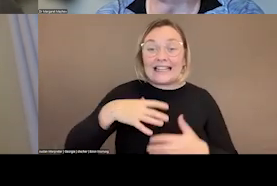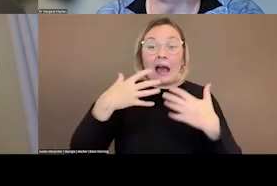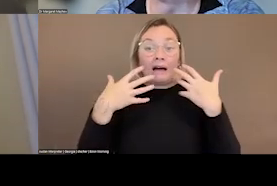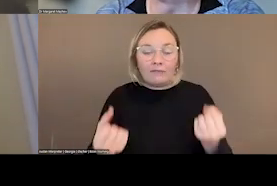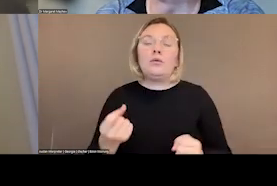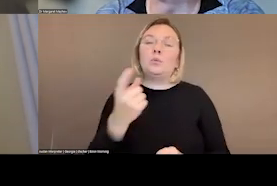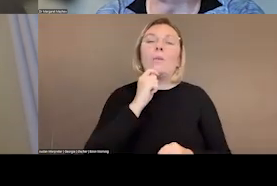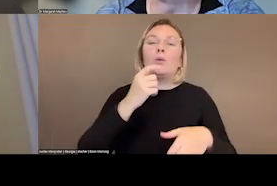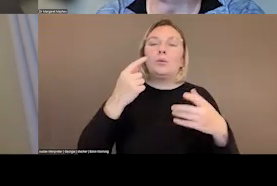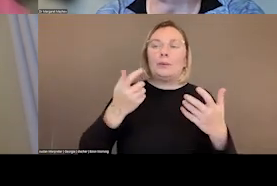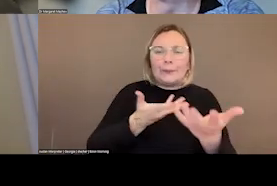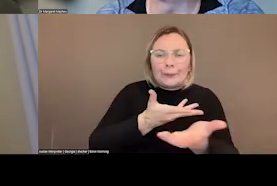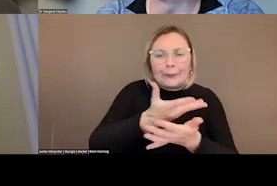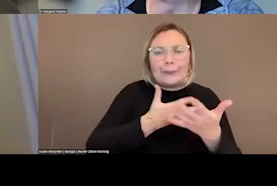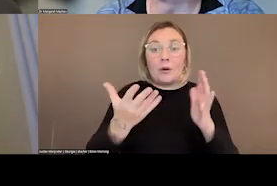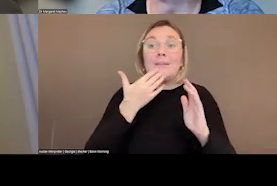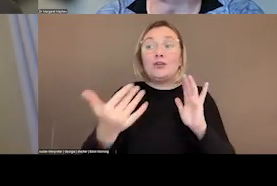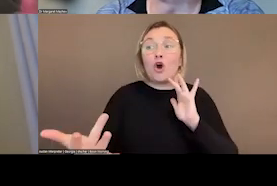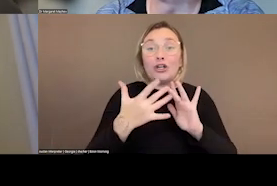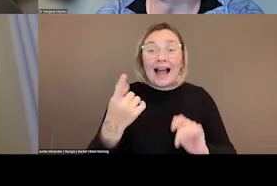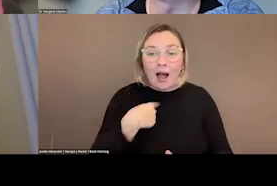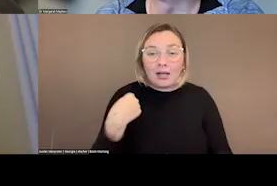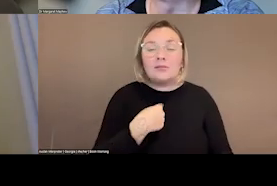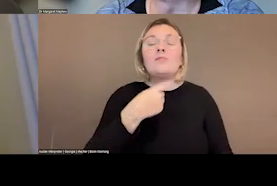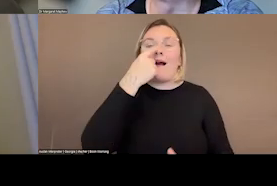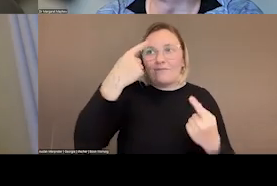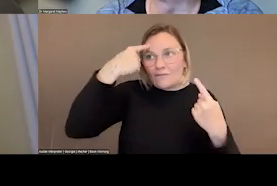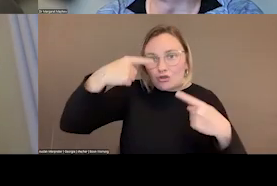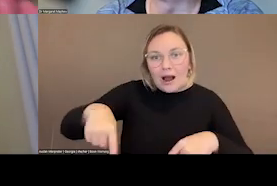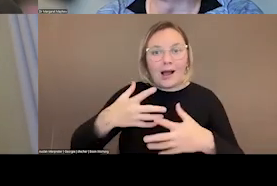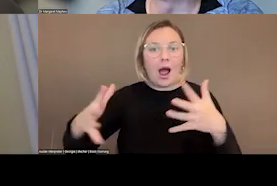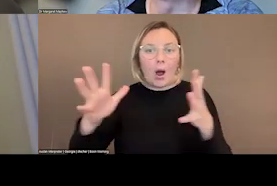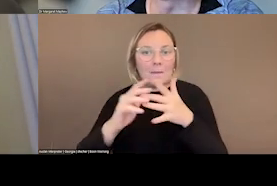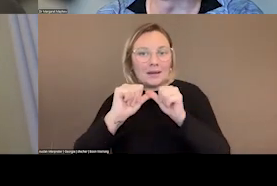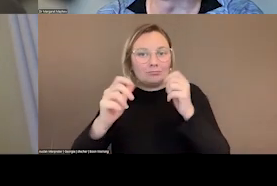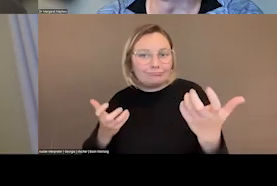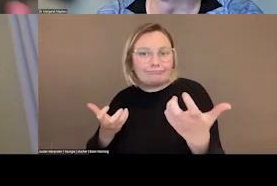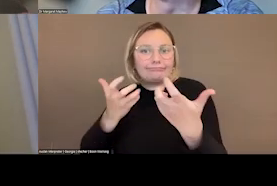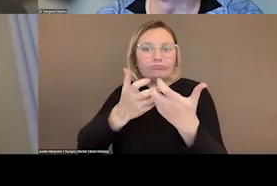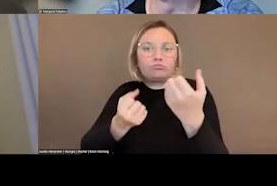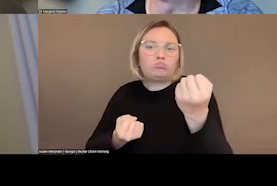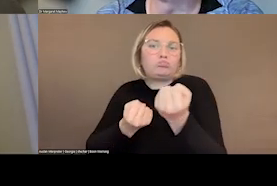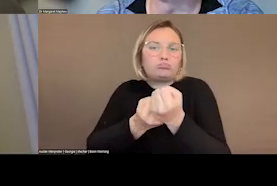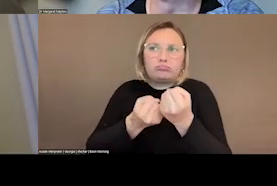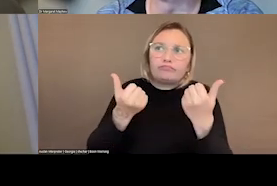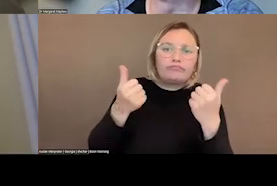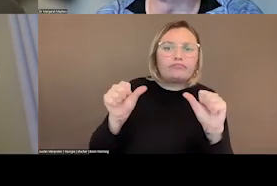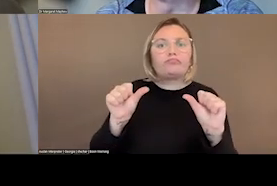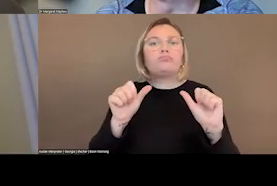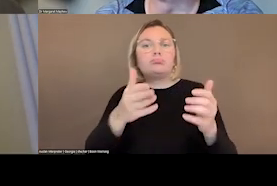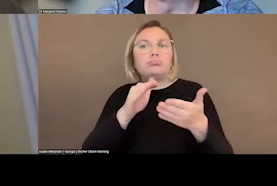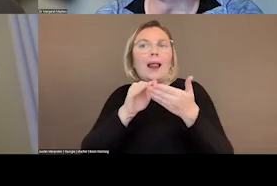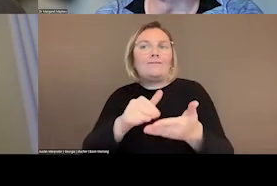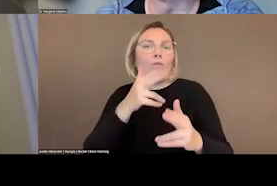will work those out with you. So get in touch with us and we'll Yep. figure out a way that's useful, effective,